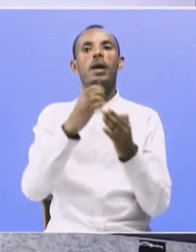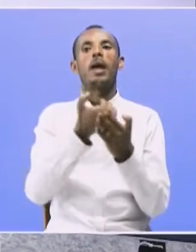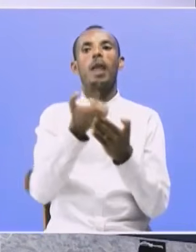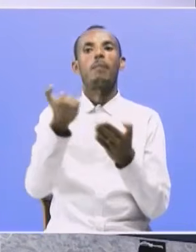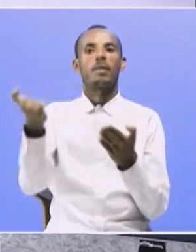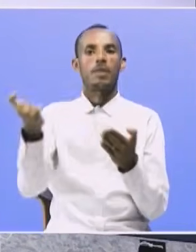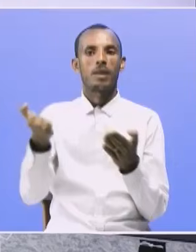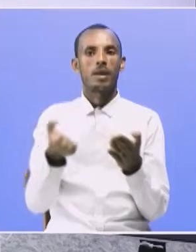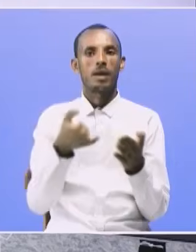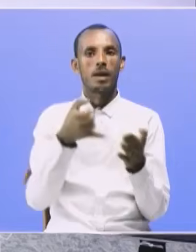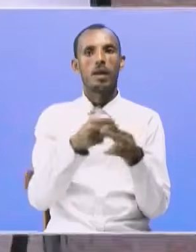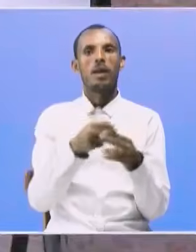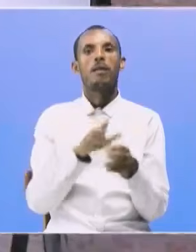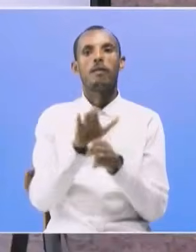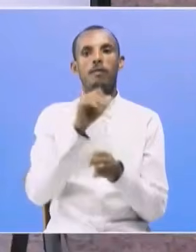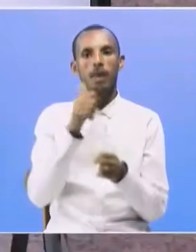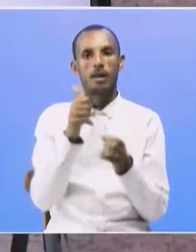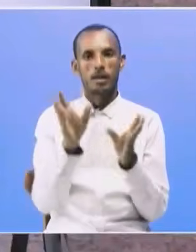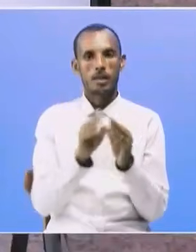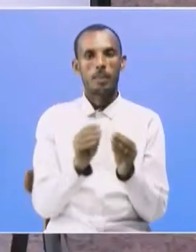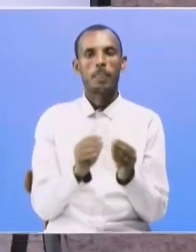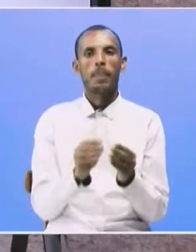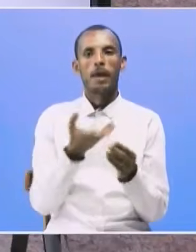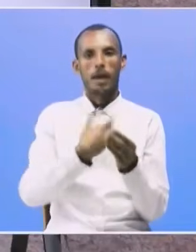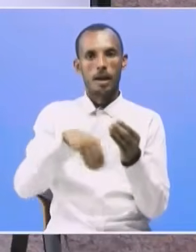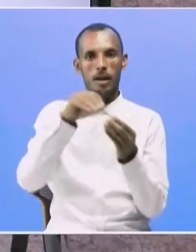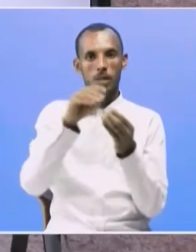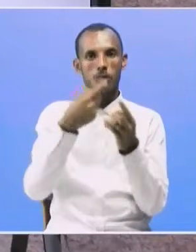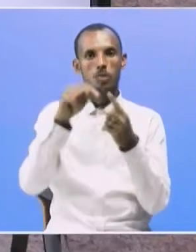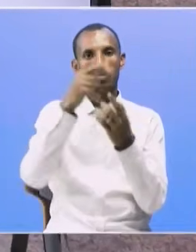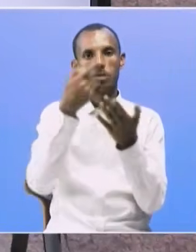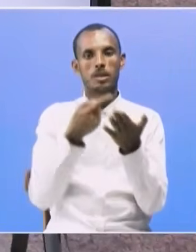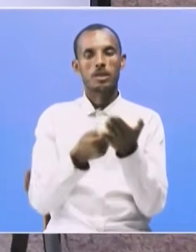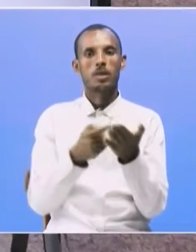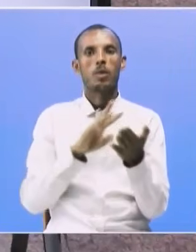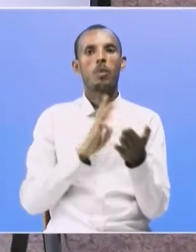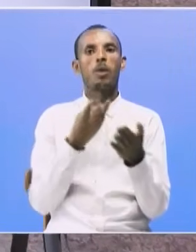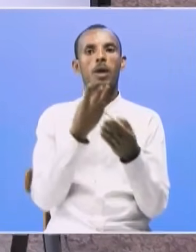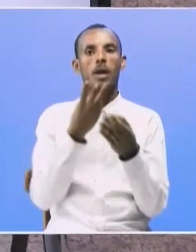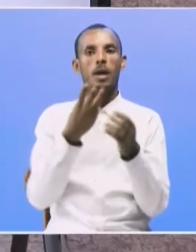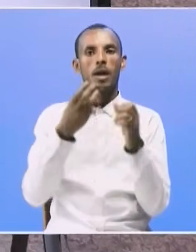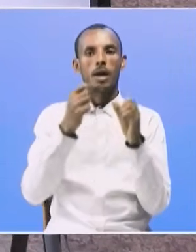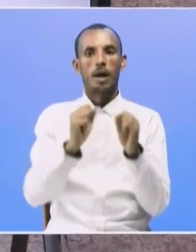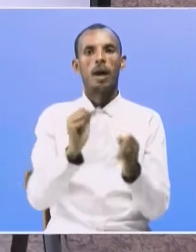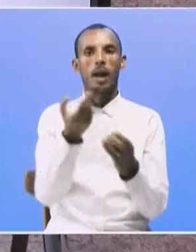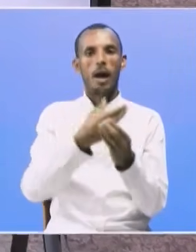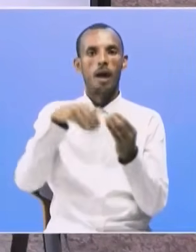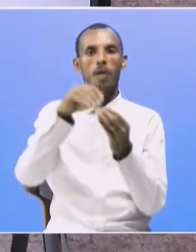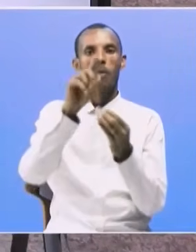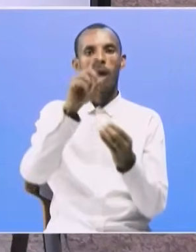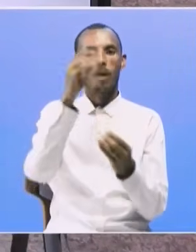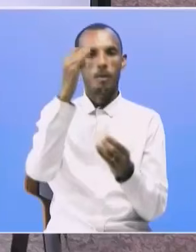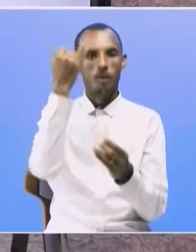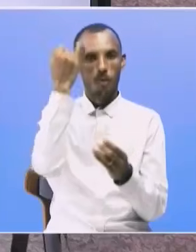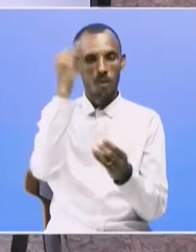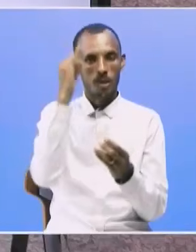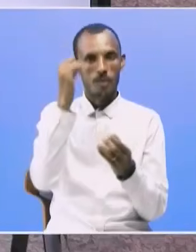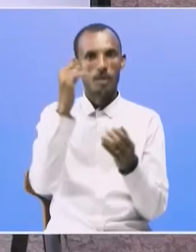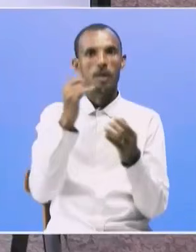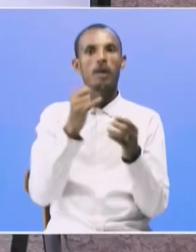called infinite set. In addition to this, we can add one more concept on finite